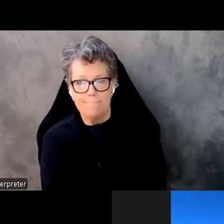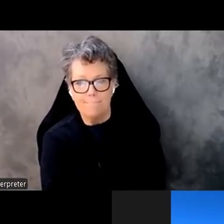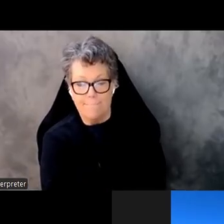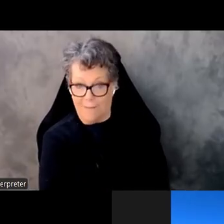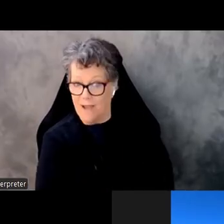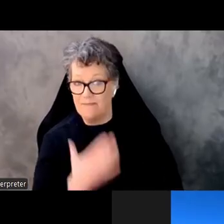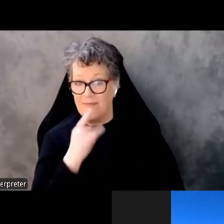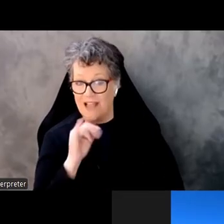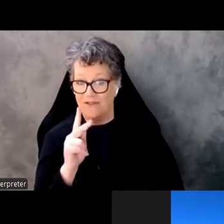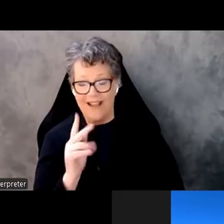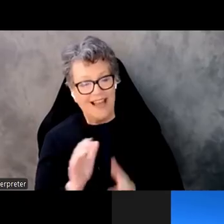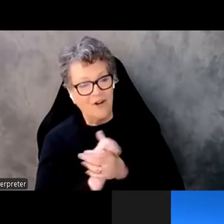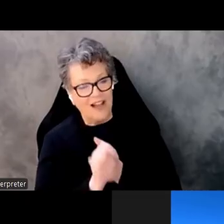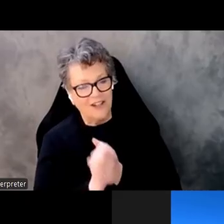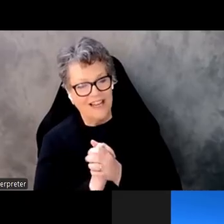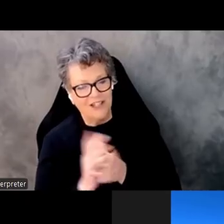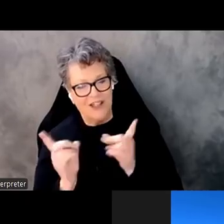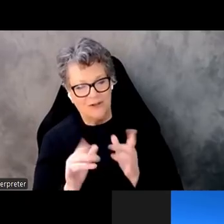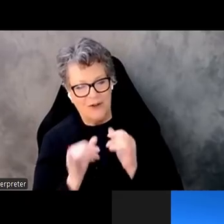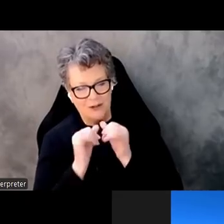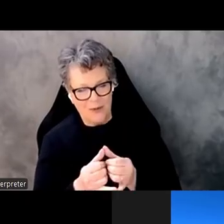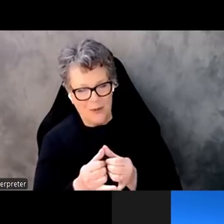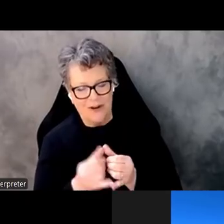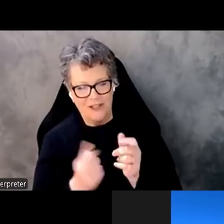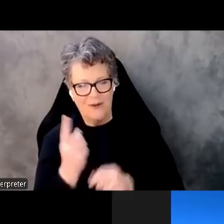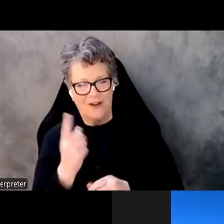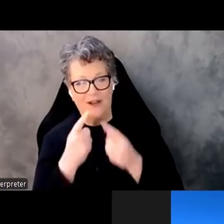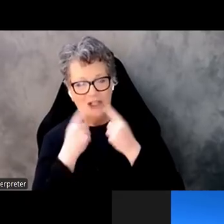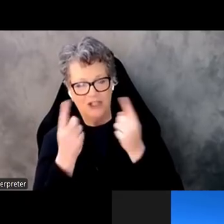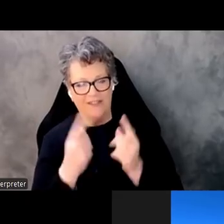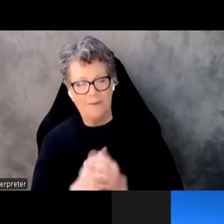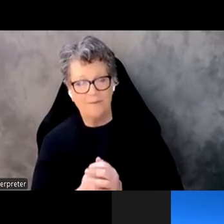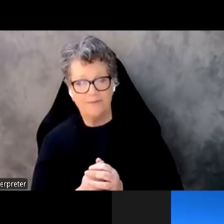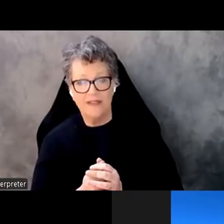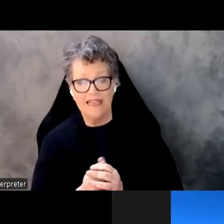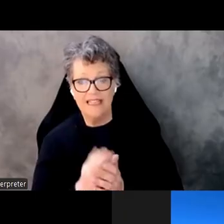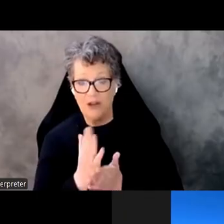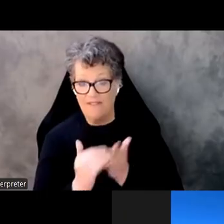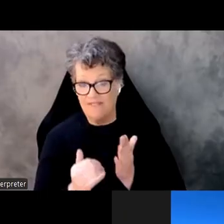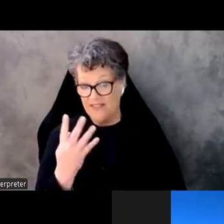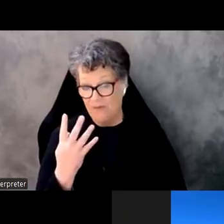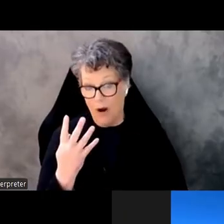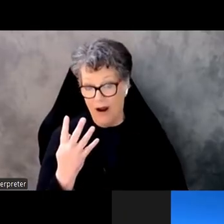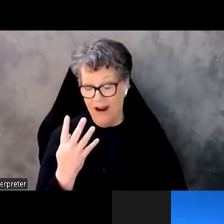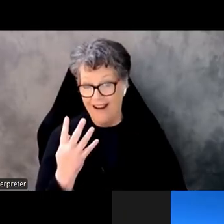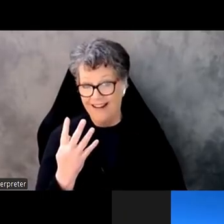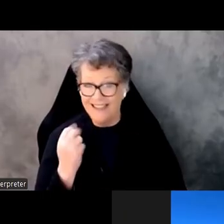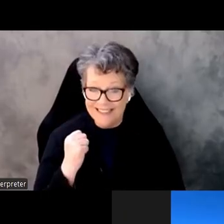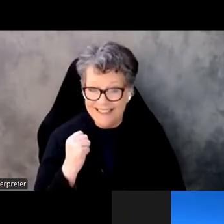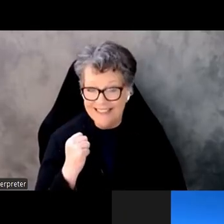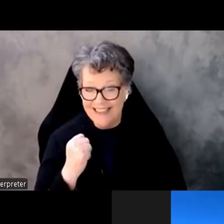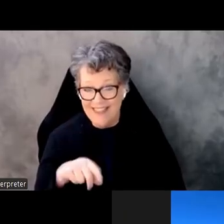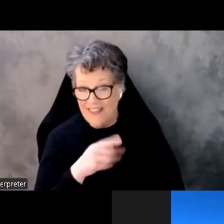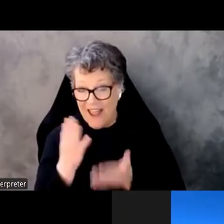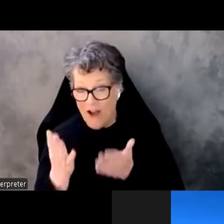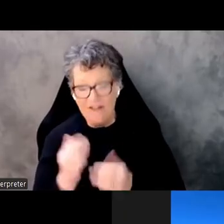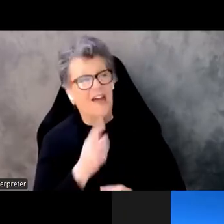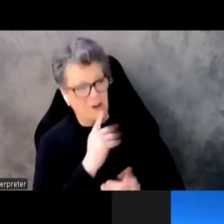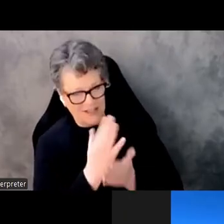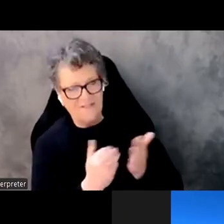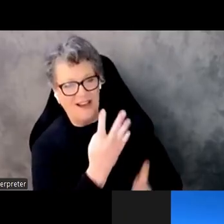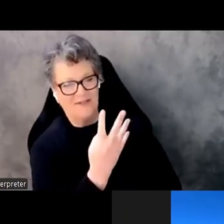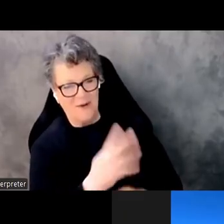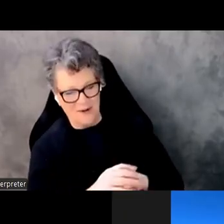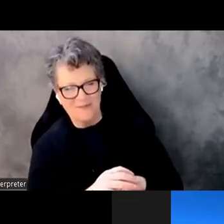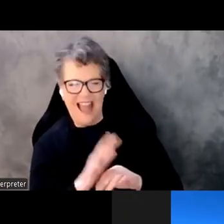Thanks, Frank, and congratulations on the Director's Award and to everyone achieving it. Is there a Phase 4 that they offer? There is a Phase